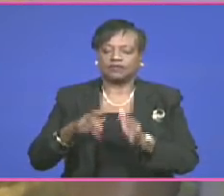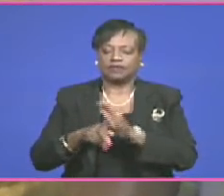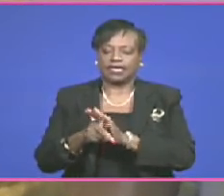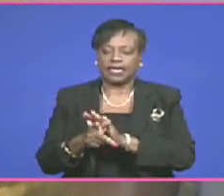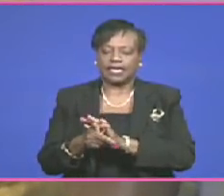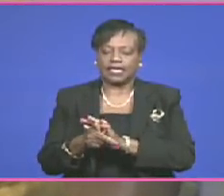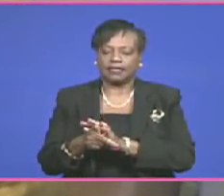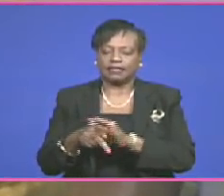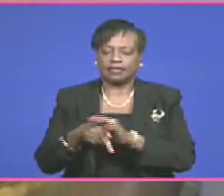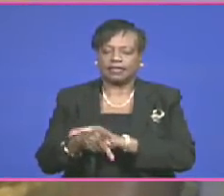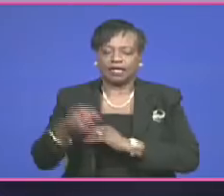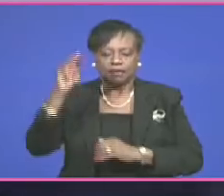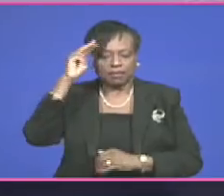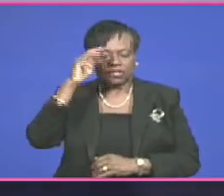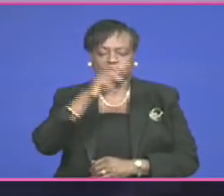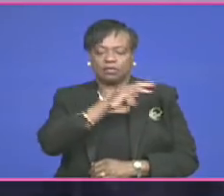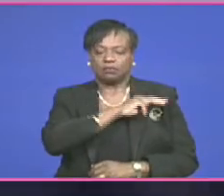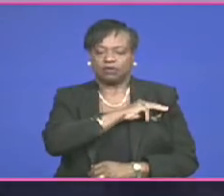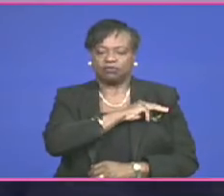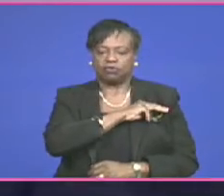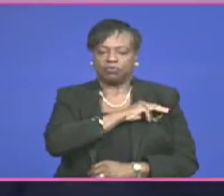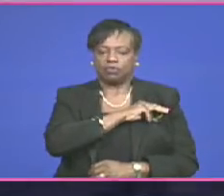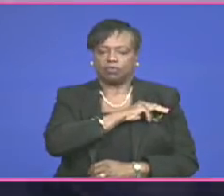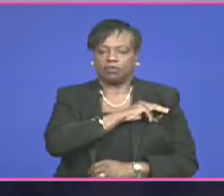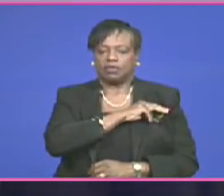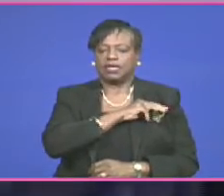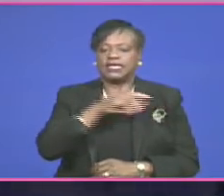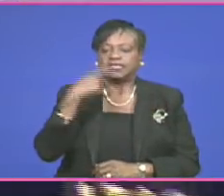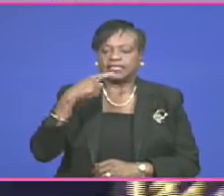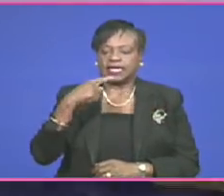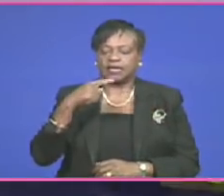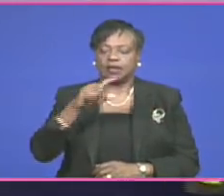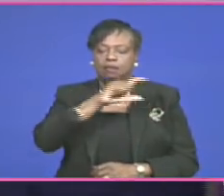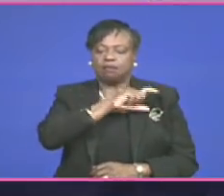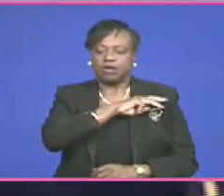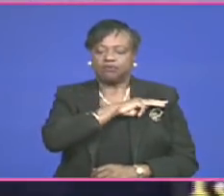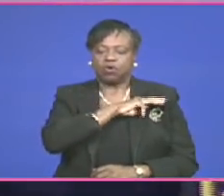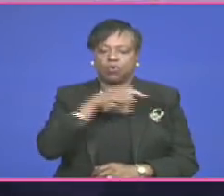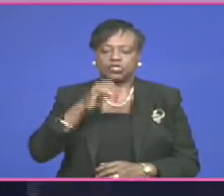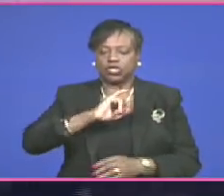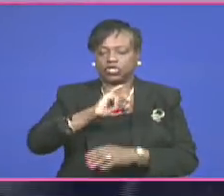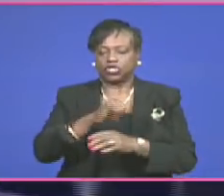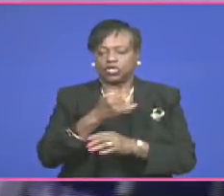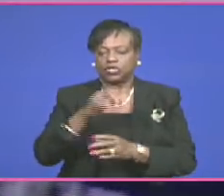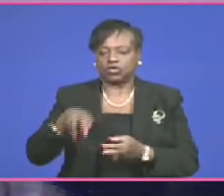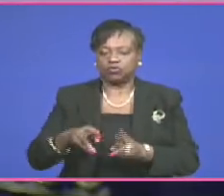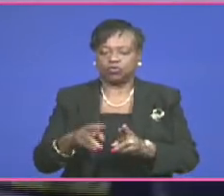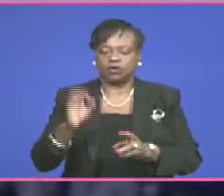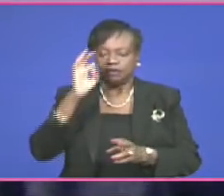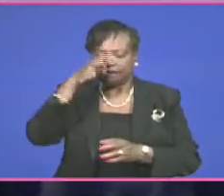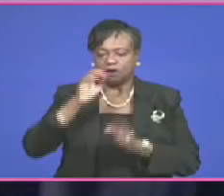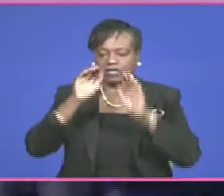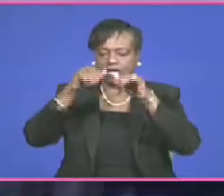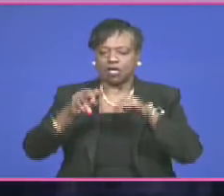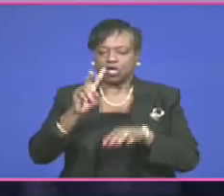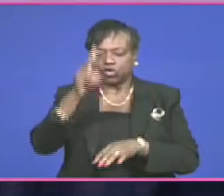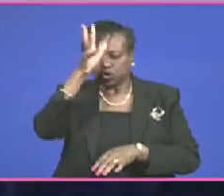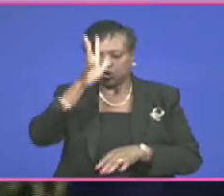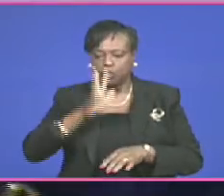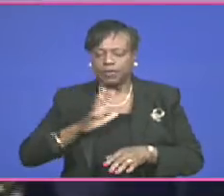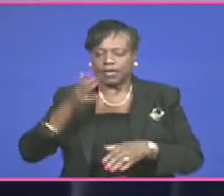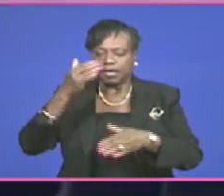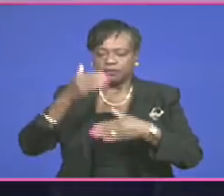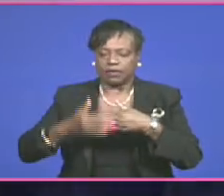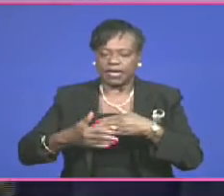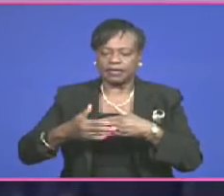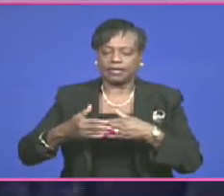back on September 16th. Police say Monroe was on Johnson Road in Fox Hill when two men pulled up alongside him in a vehicle, shot him, and